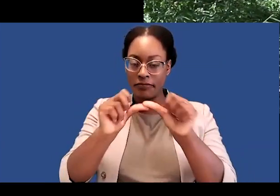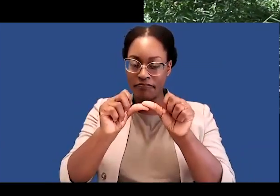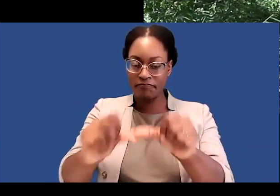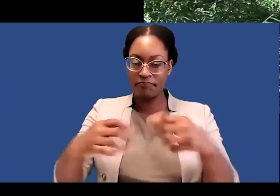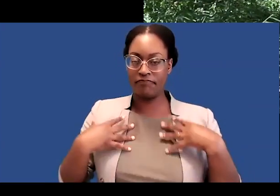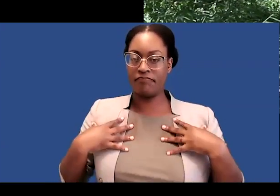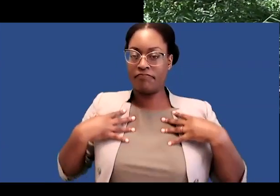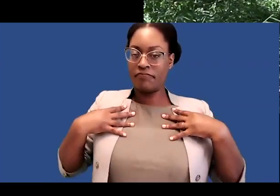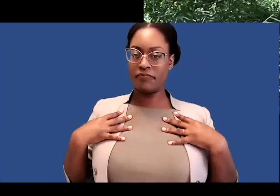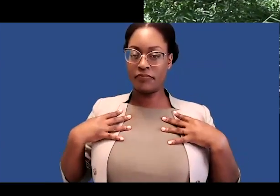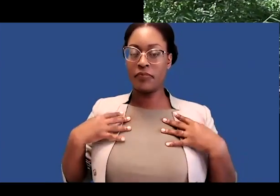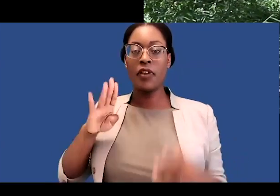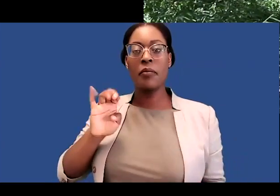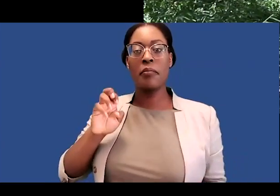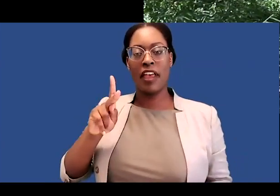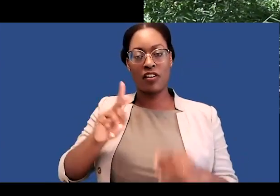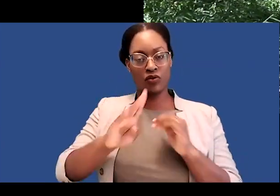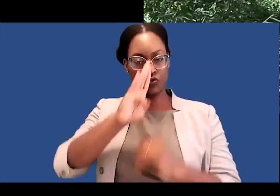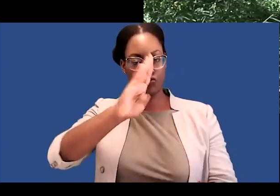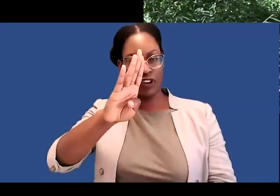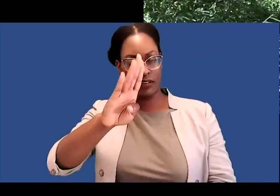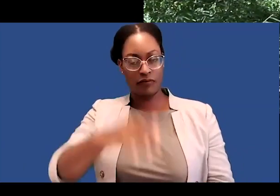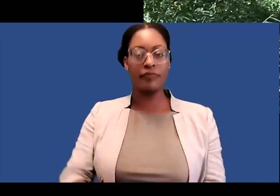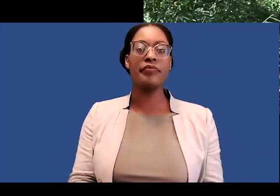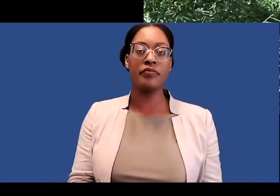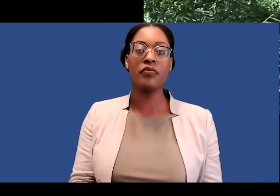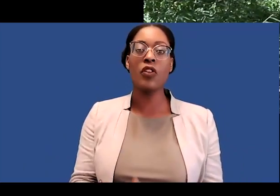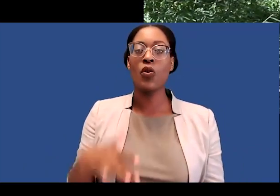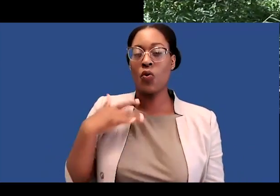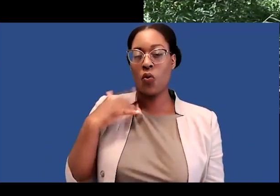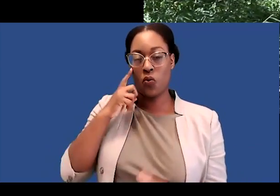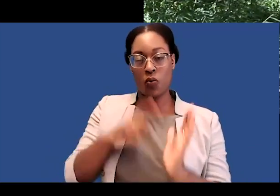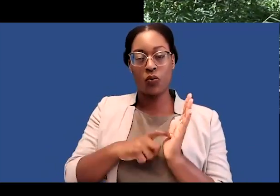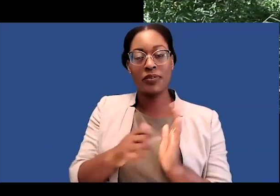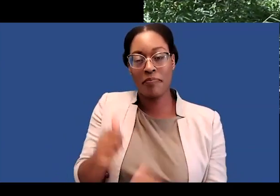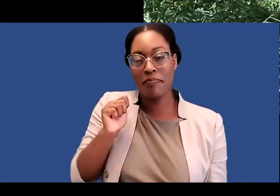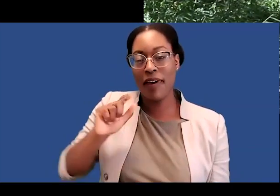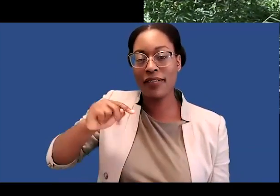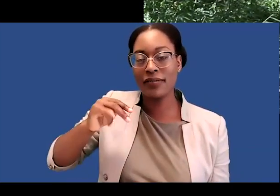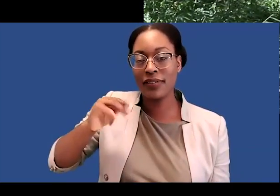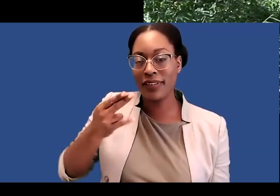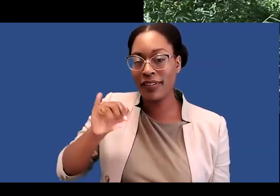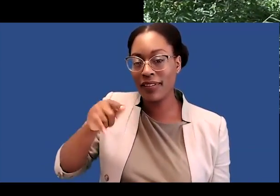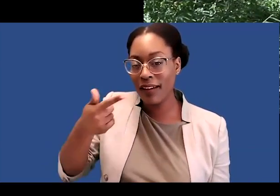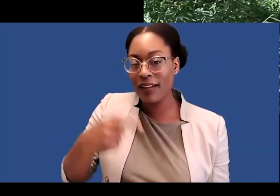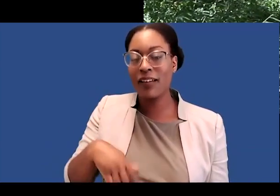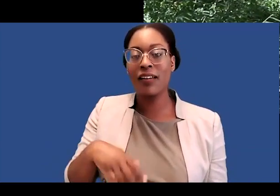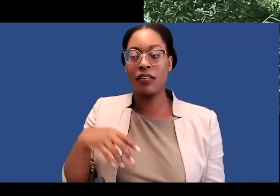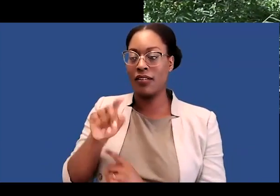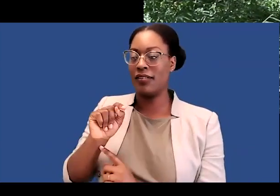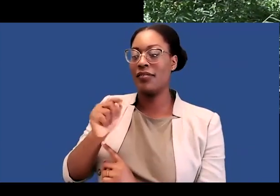possible. You're going to feel this in the backs of the thighs, in the hamstrings,